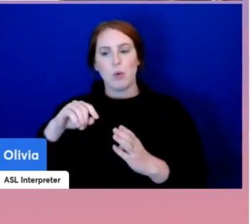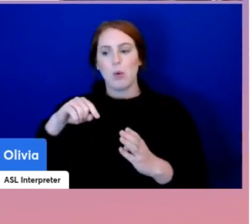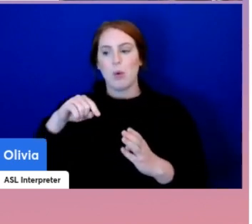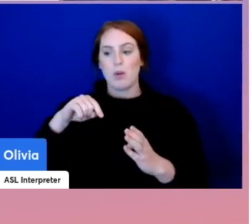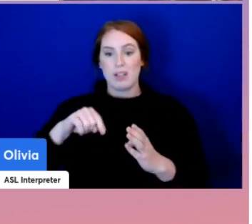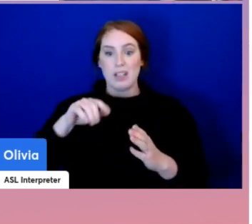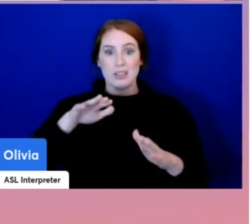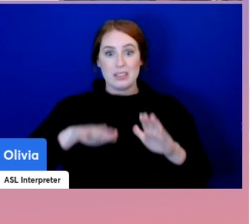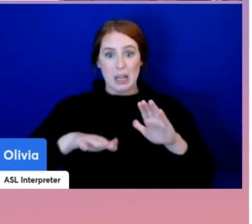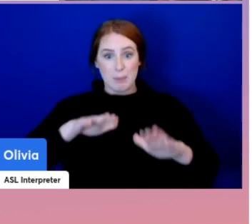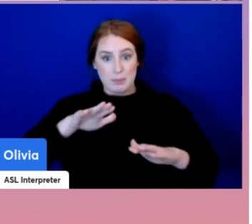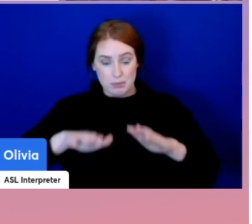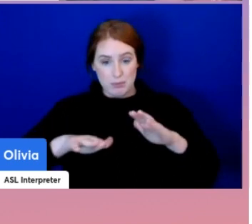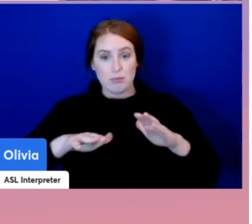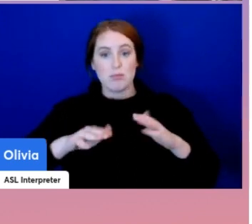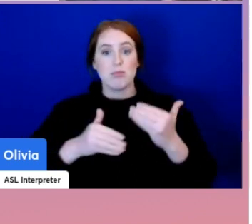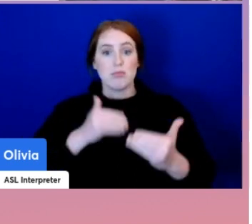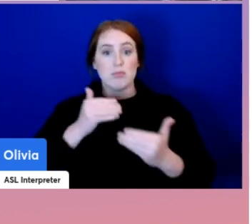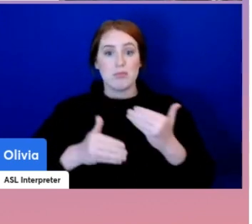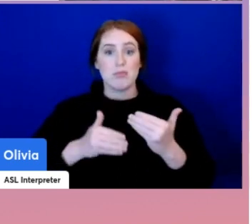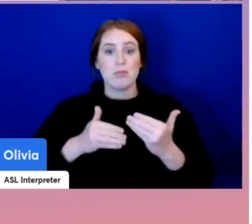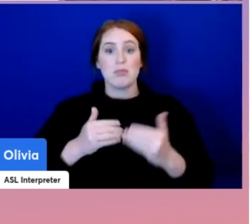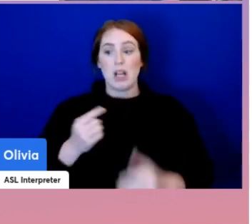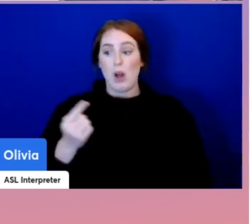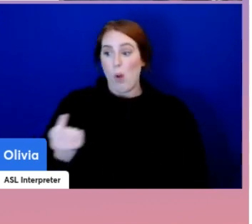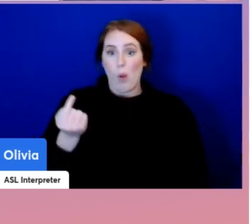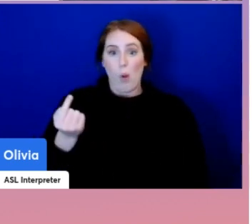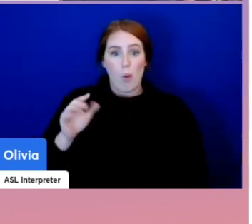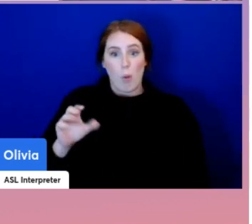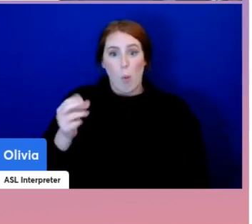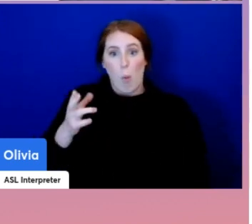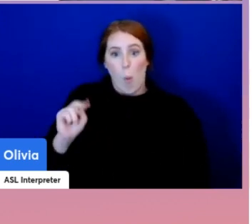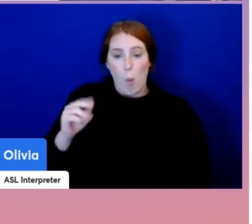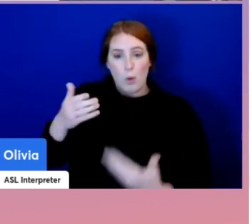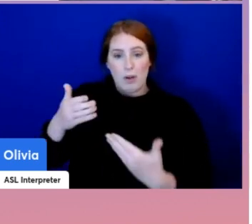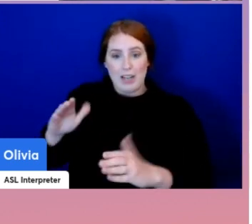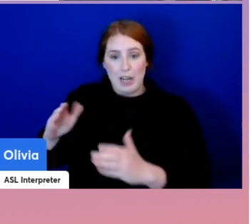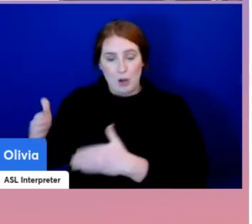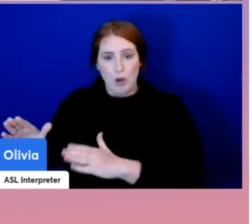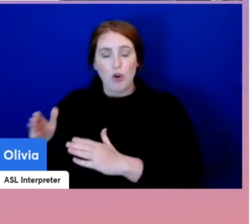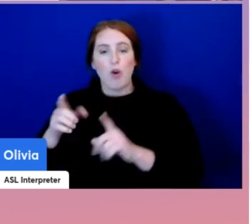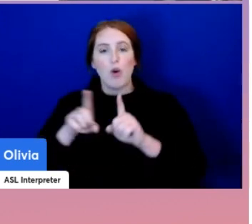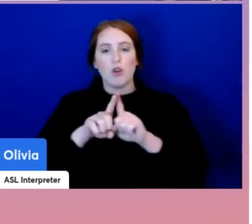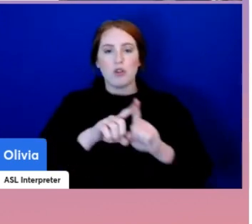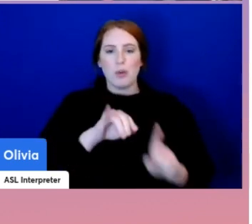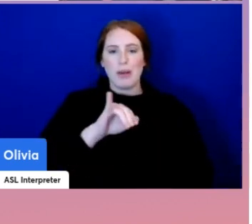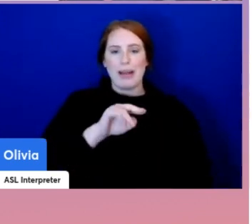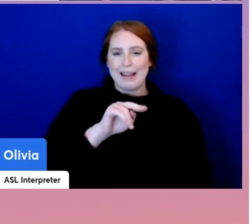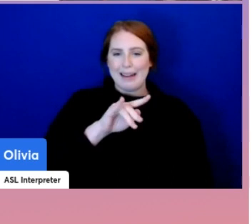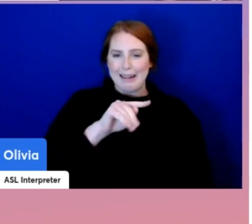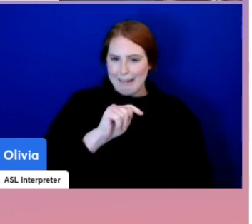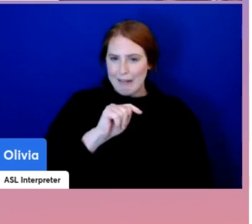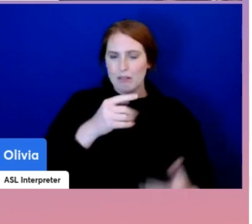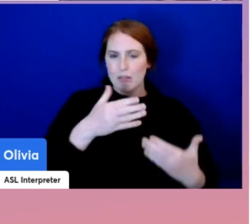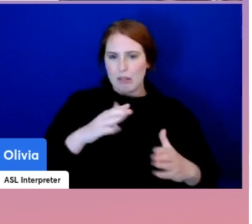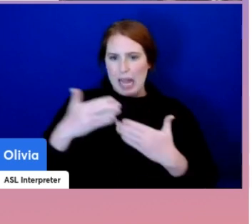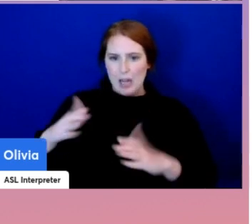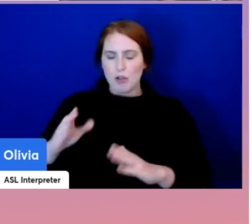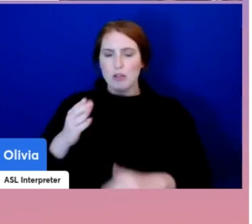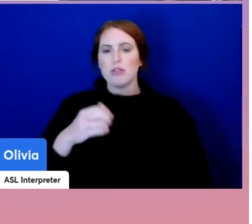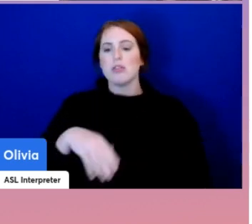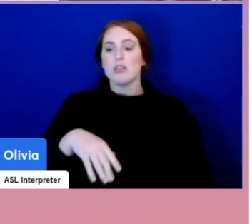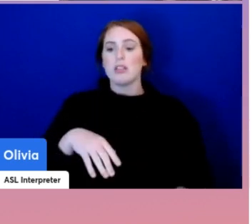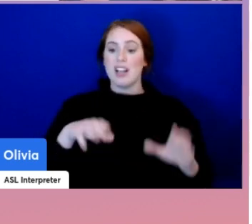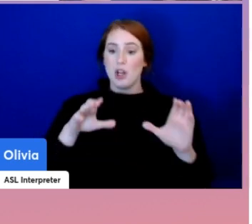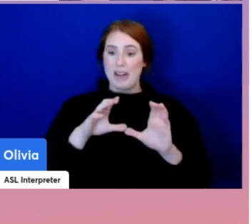just in a standalone container, but as an init container. And then they hand off just those credentials to the